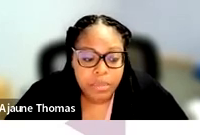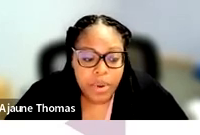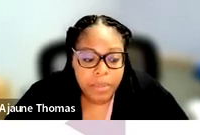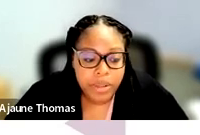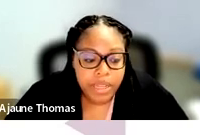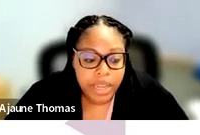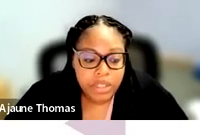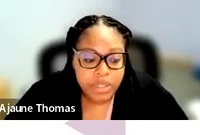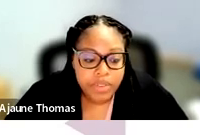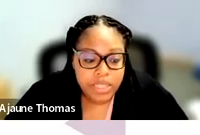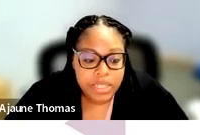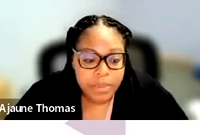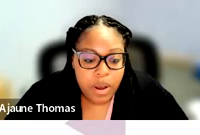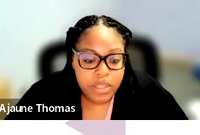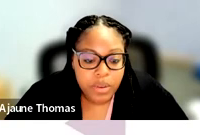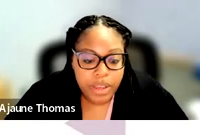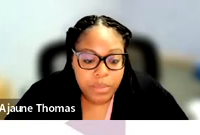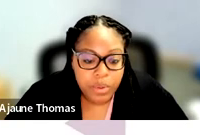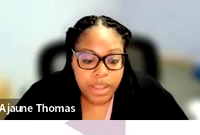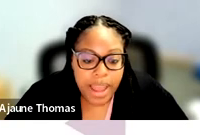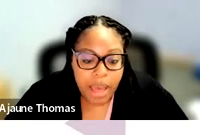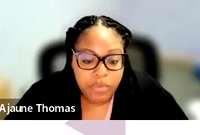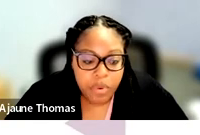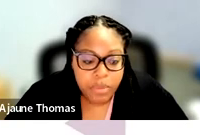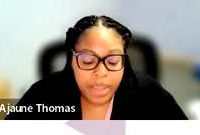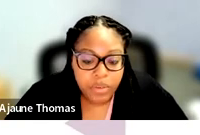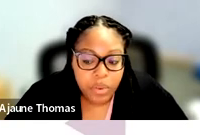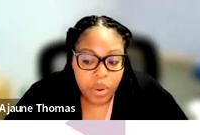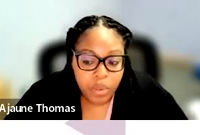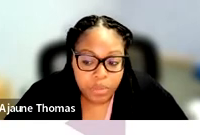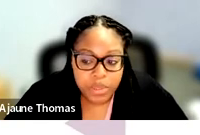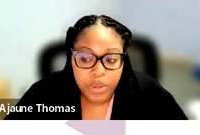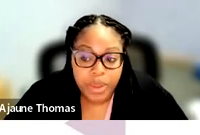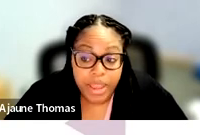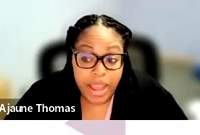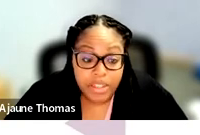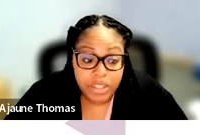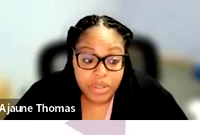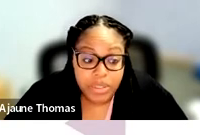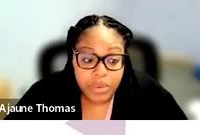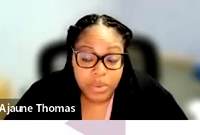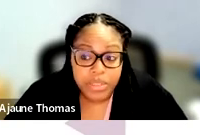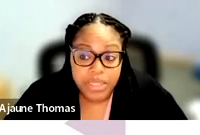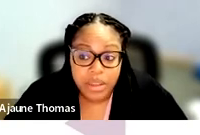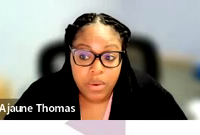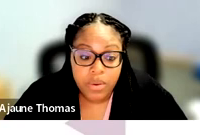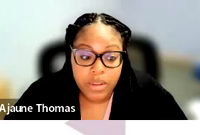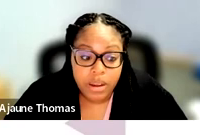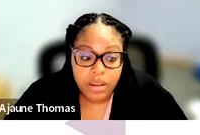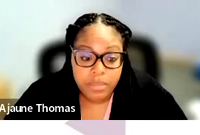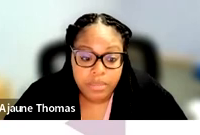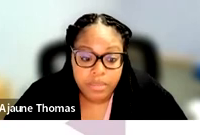is primarily Android devices, but also available in app form and Google Home. So you can actually use the Google Assistant